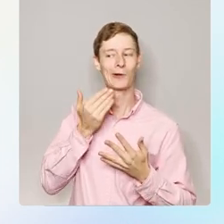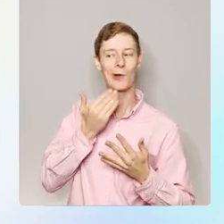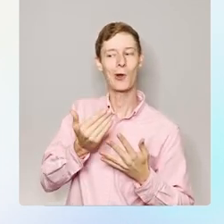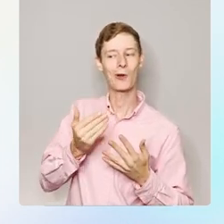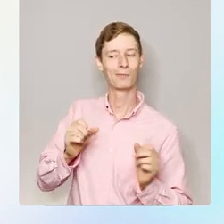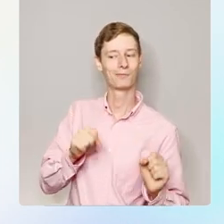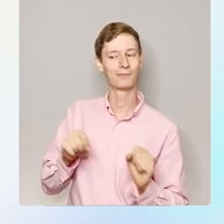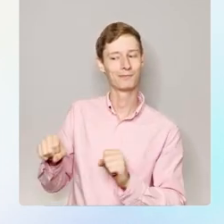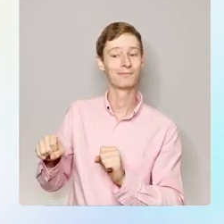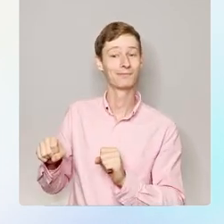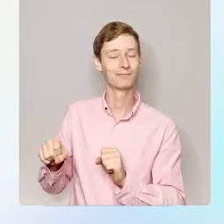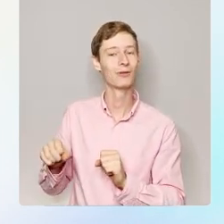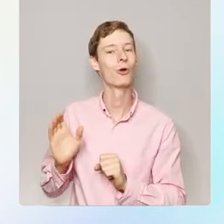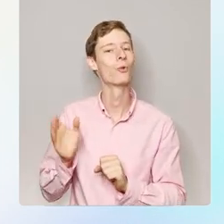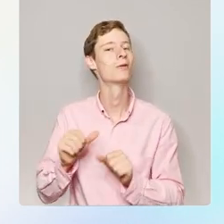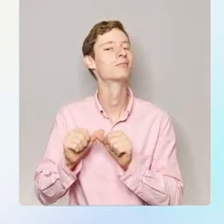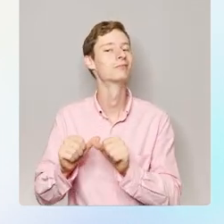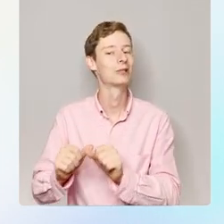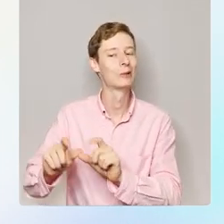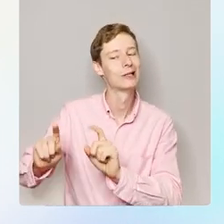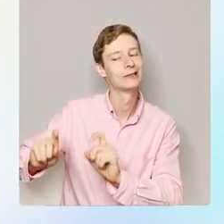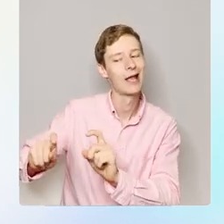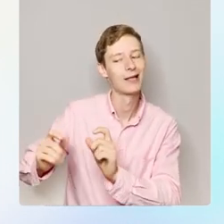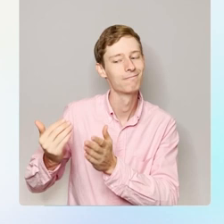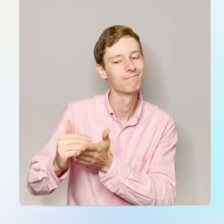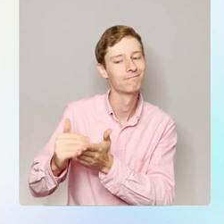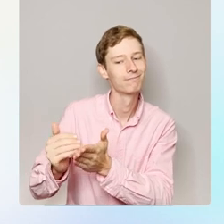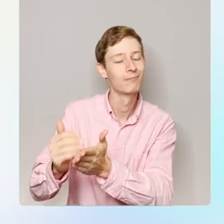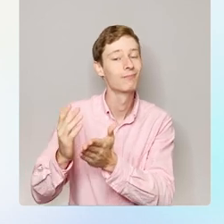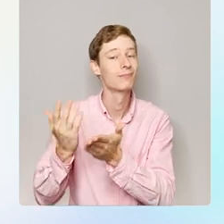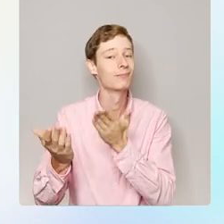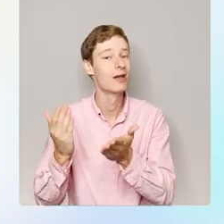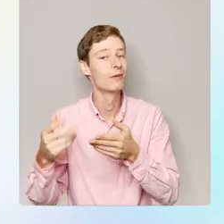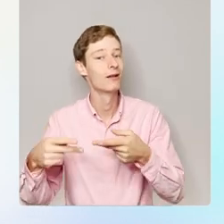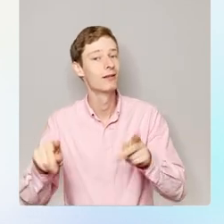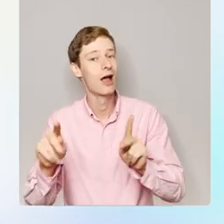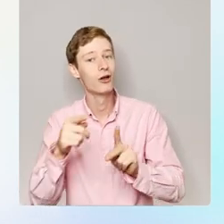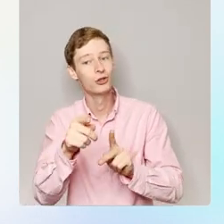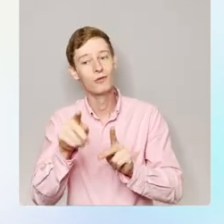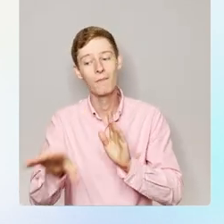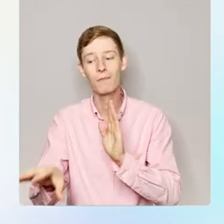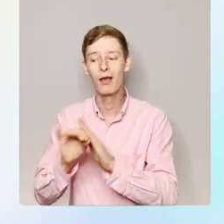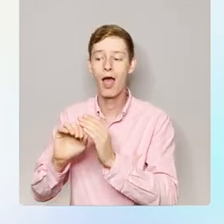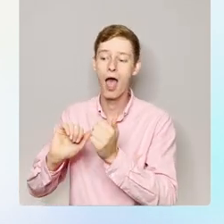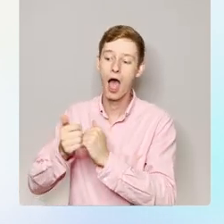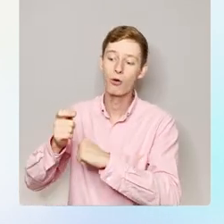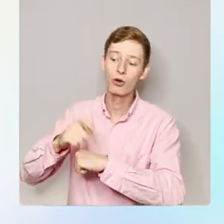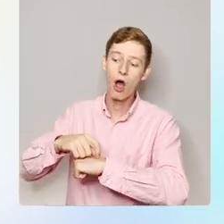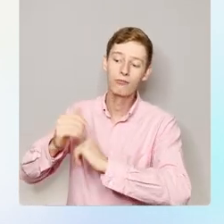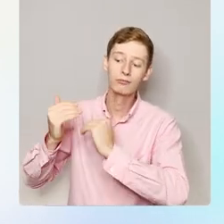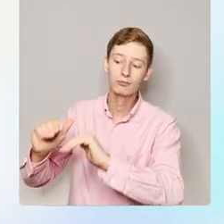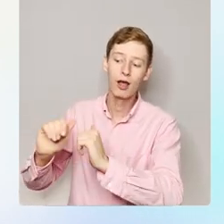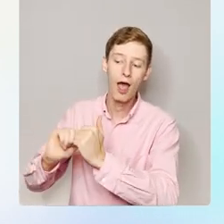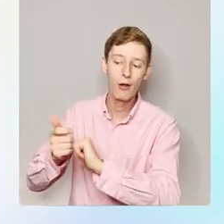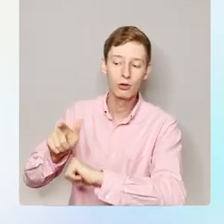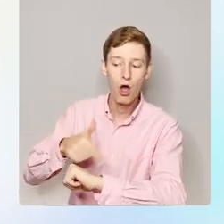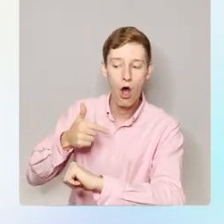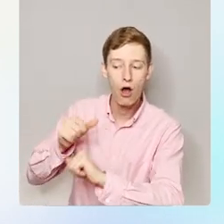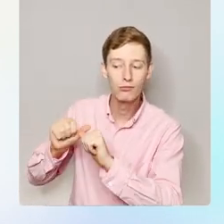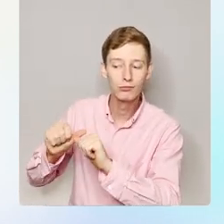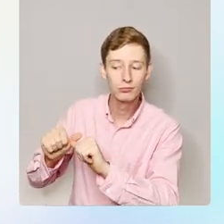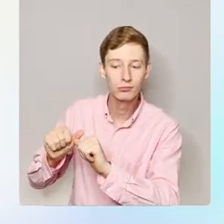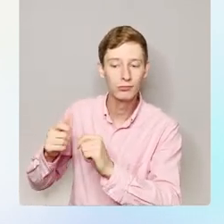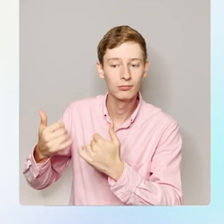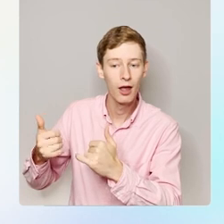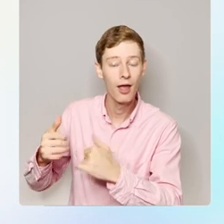signs. We'll continue to iterate on the product, such as allowing you to choose how long the trial lasts and